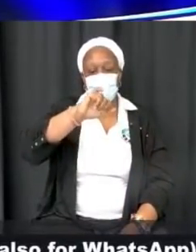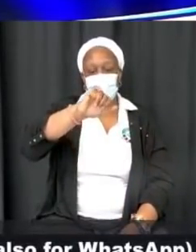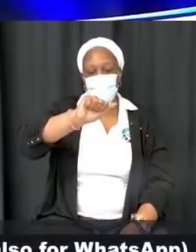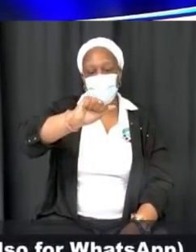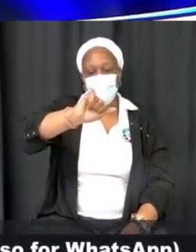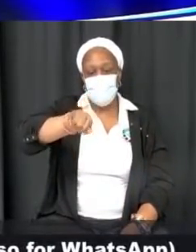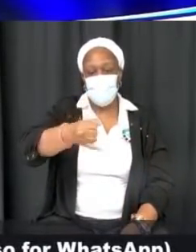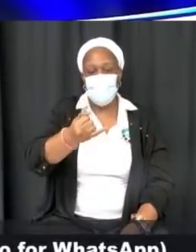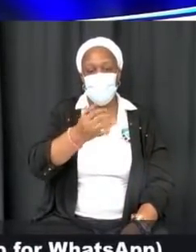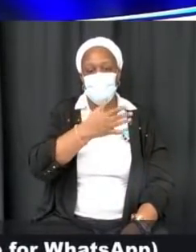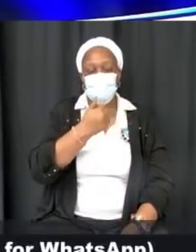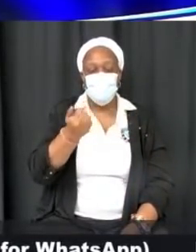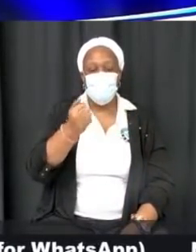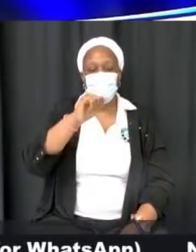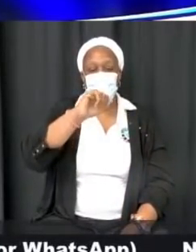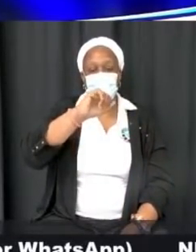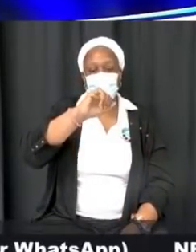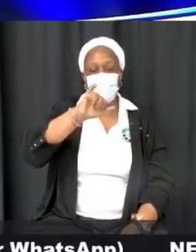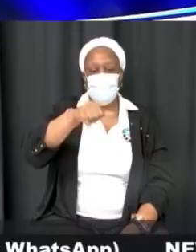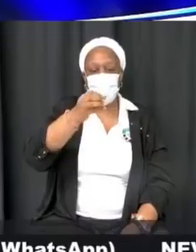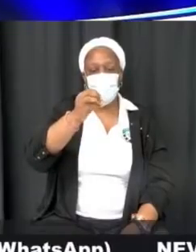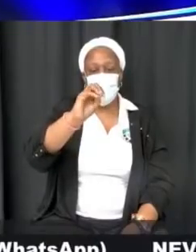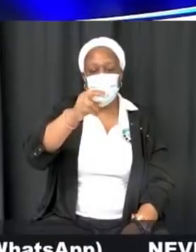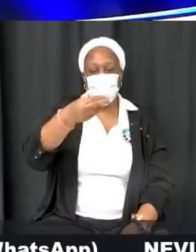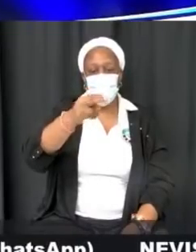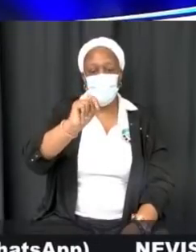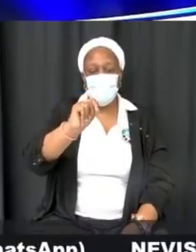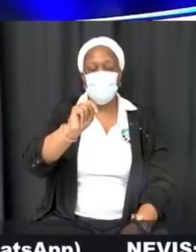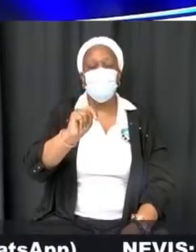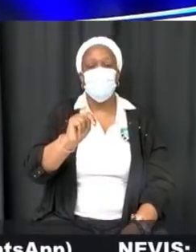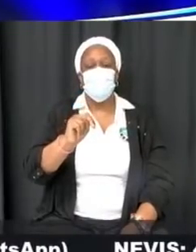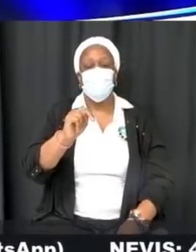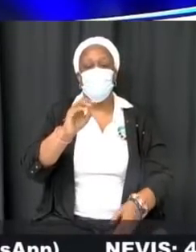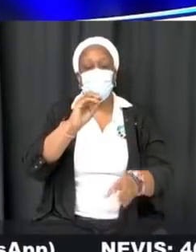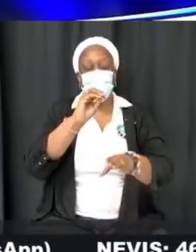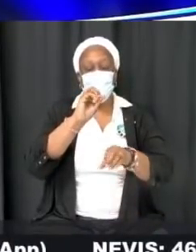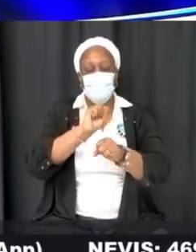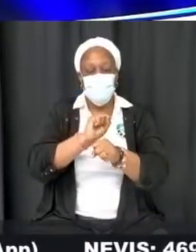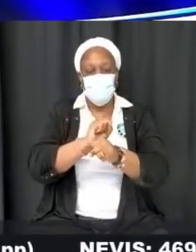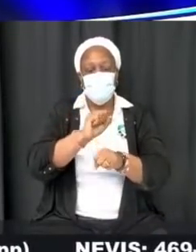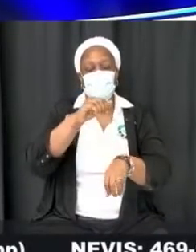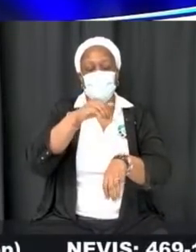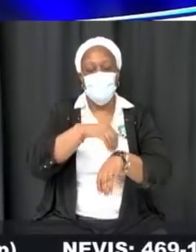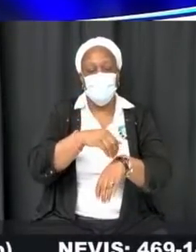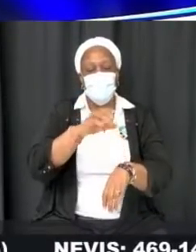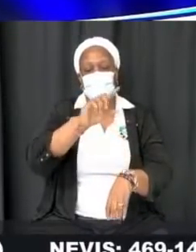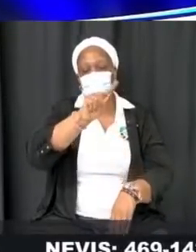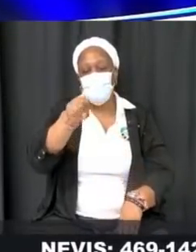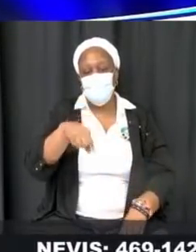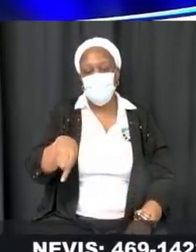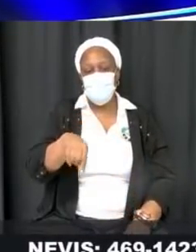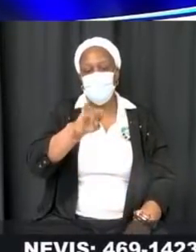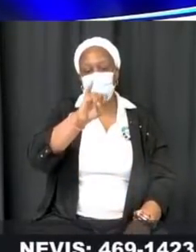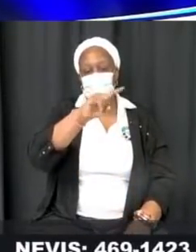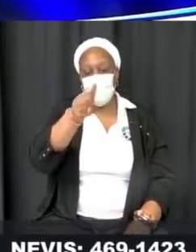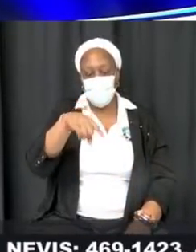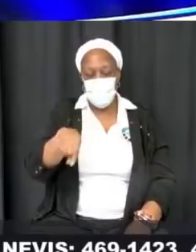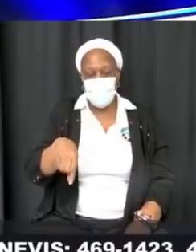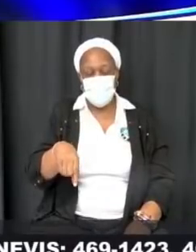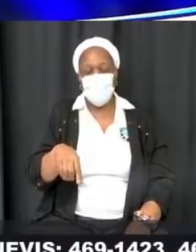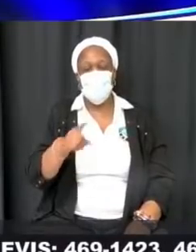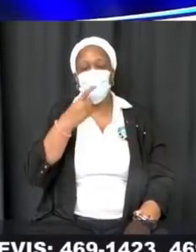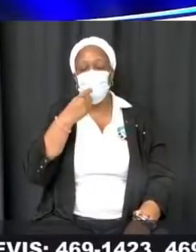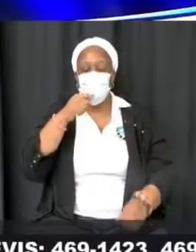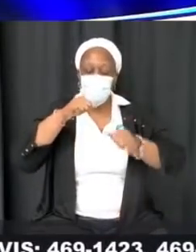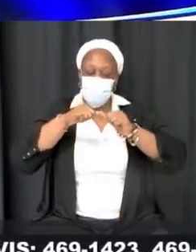thank John James, we thank the entire staff of ZIZ who continues to be dedicated to